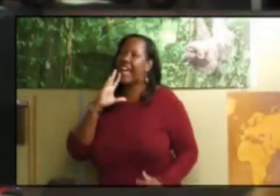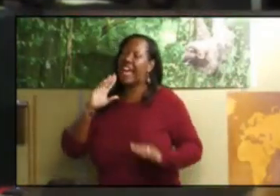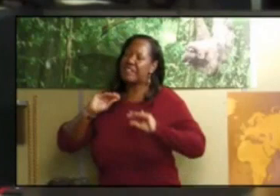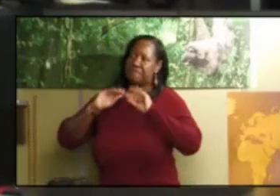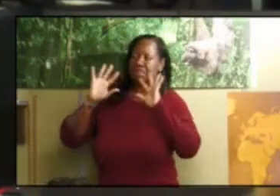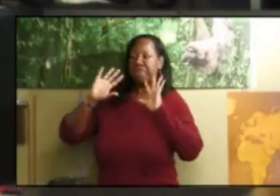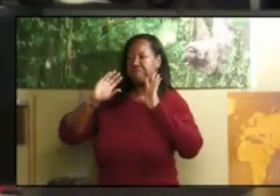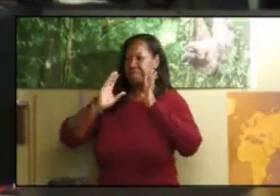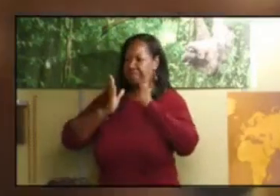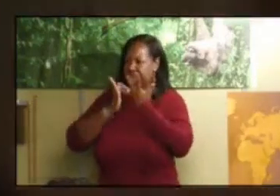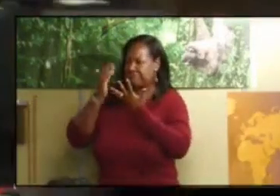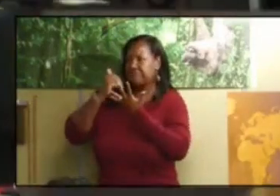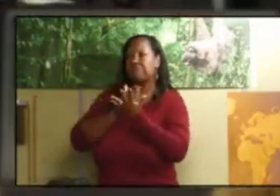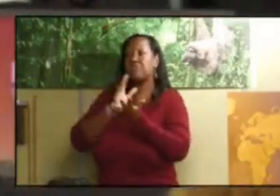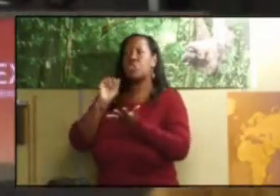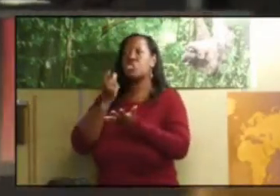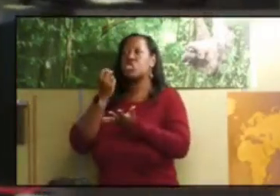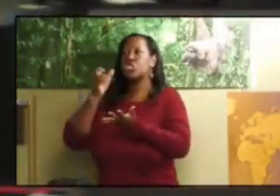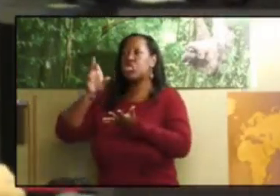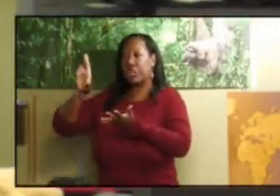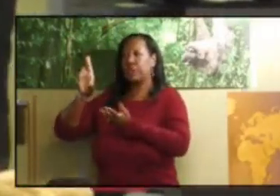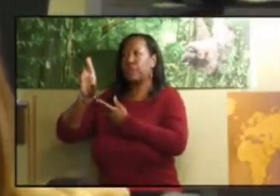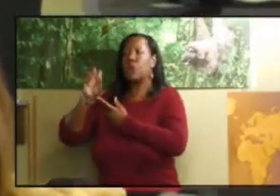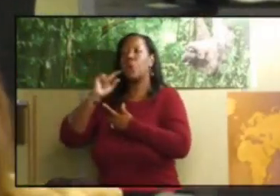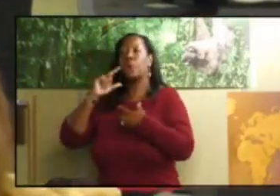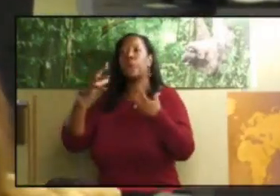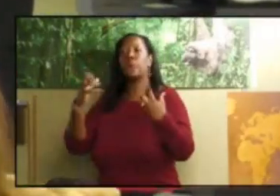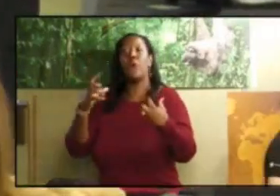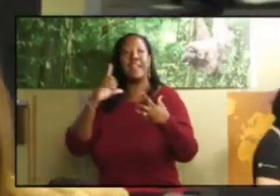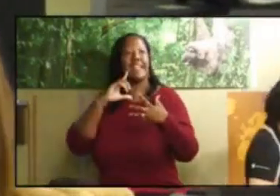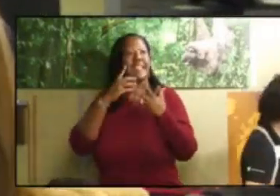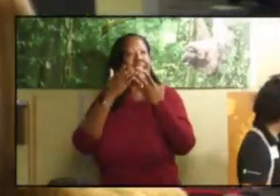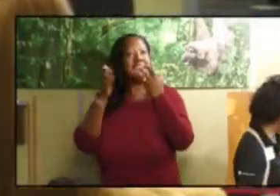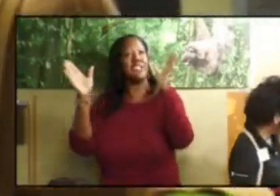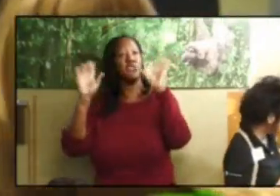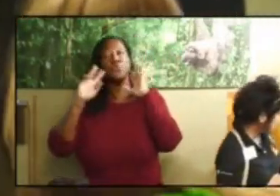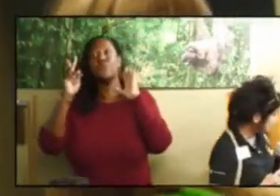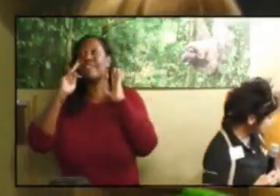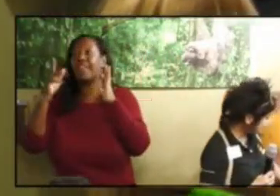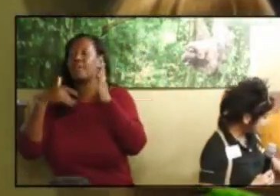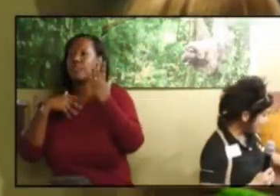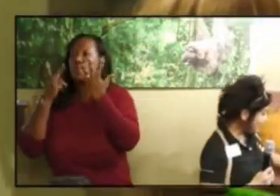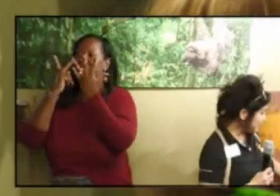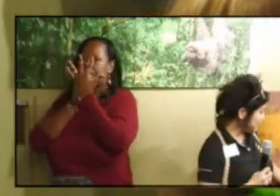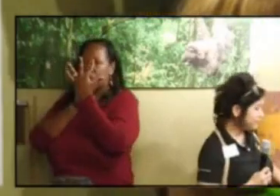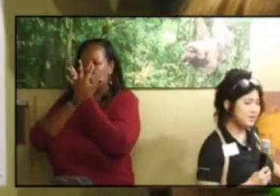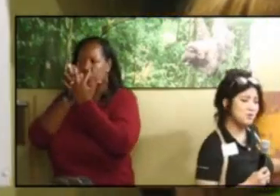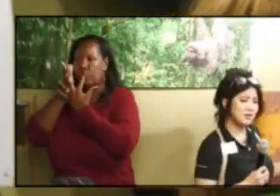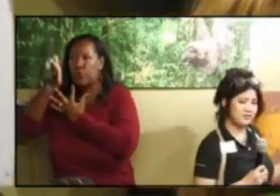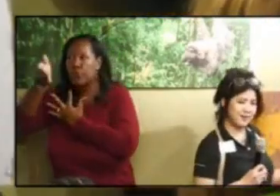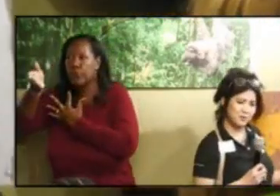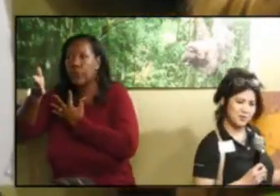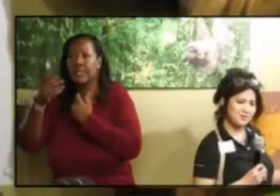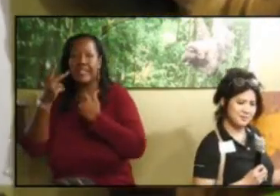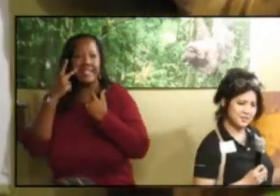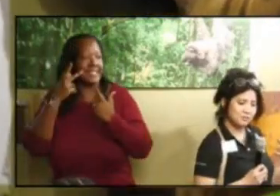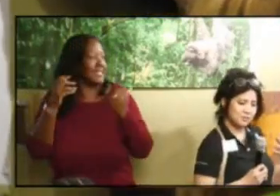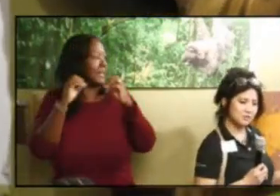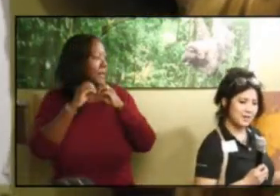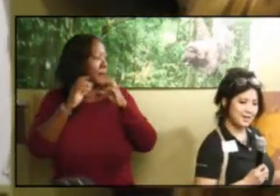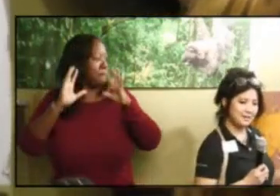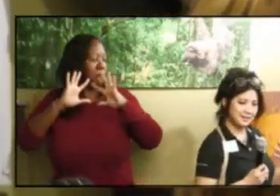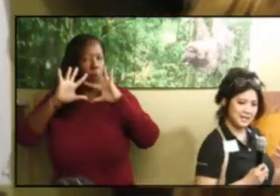We wanted the installation as a whole to feel more. This is a mock-up we did to feel more ephemeral,